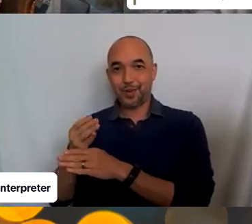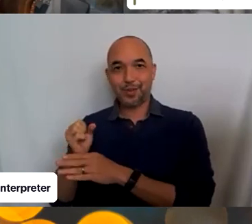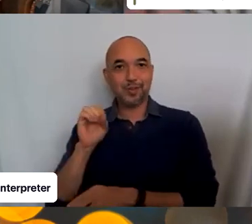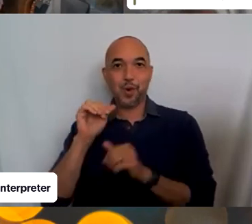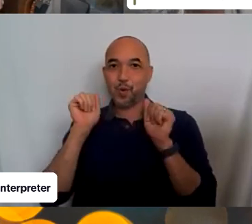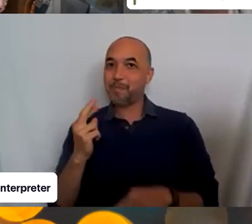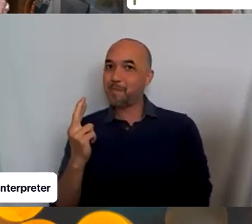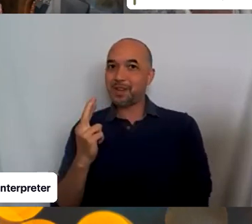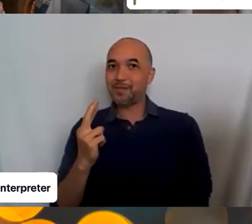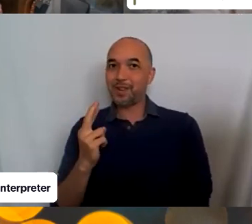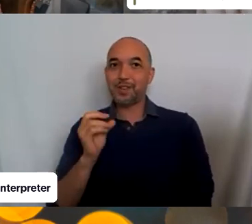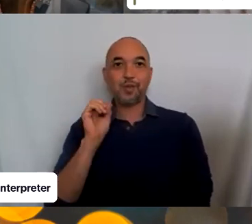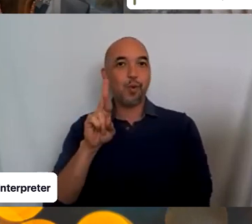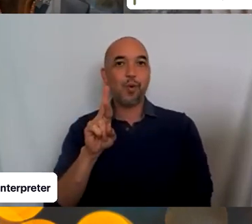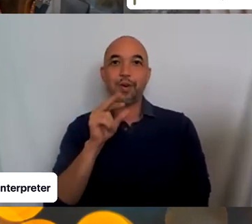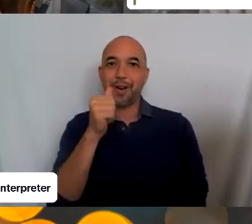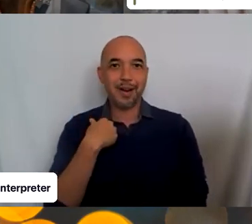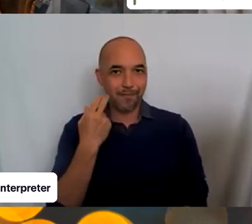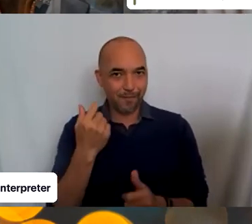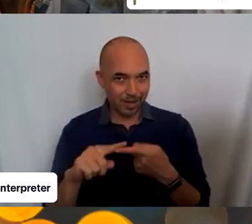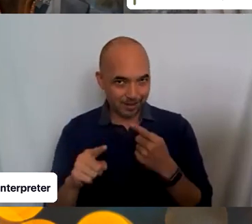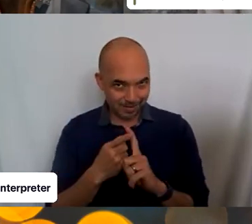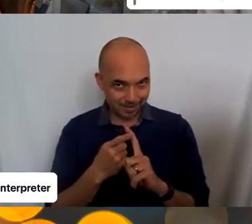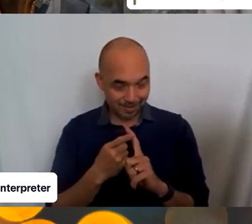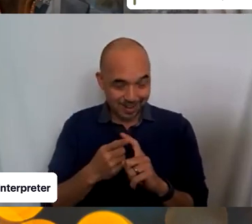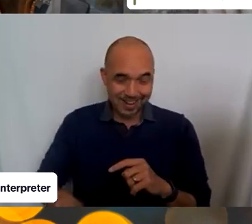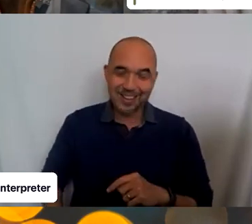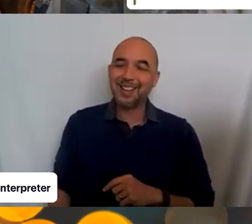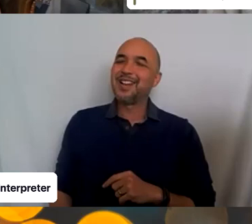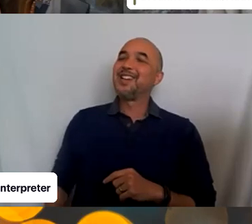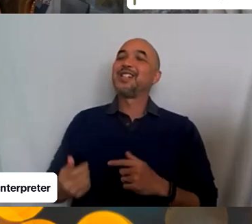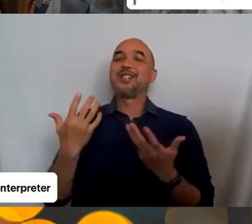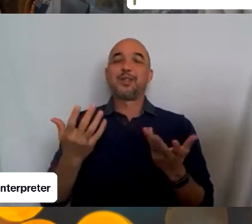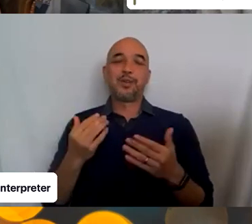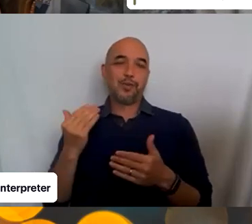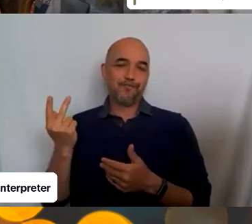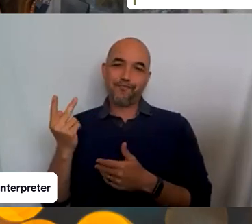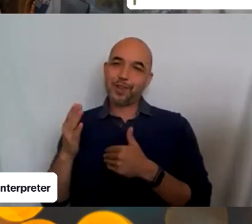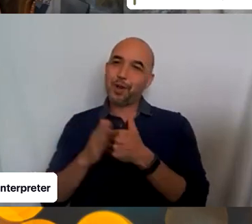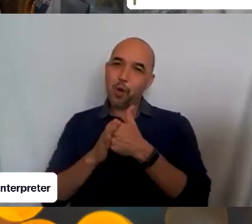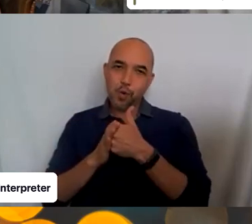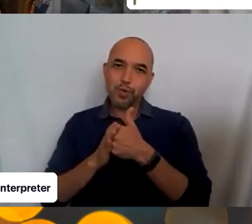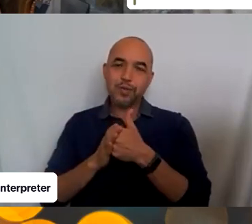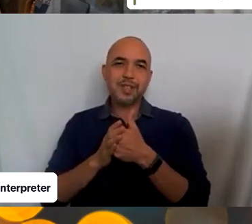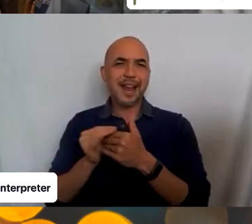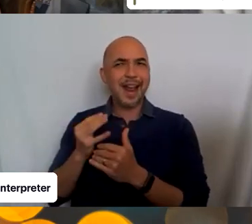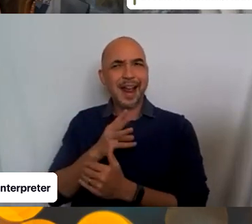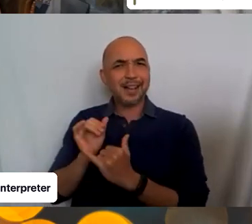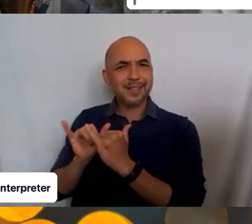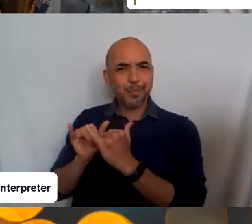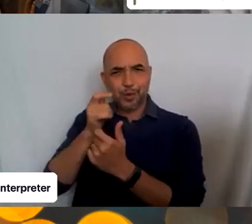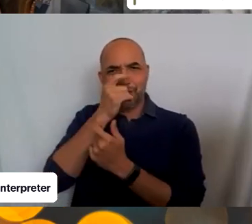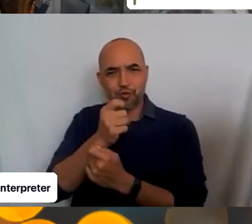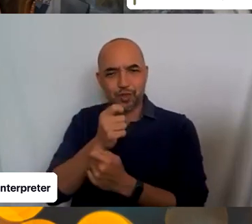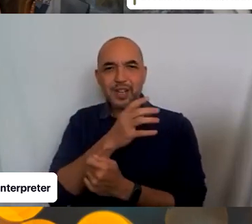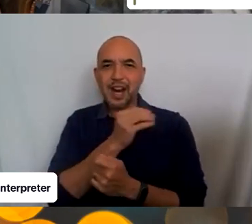lot of the time. So we were very, very close and very, very similar. And I think Seth and Sadie